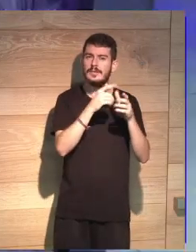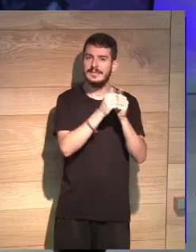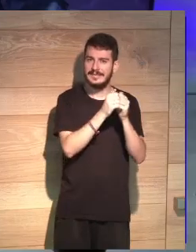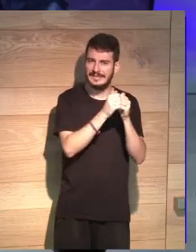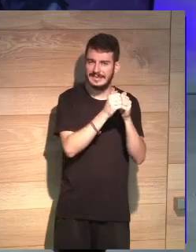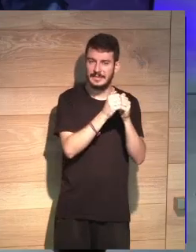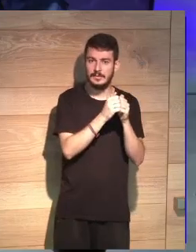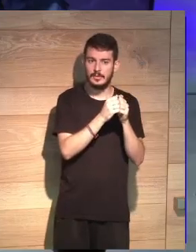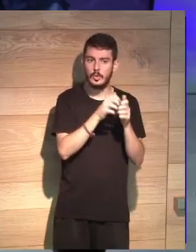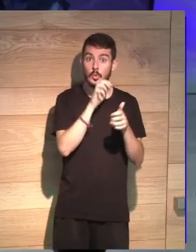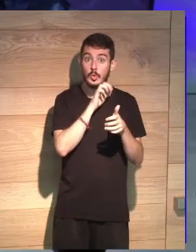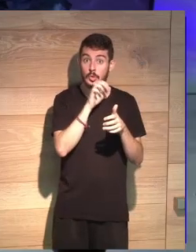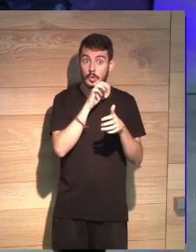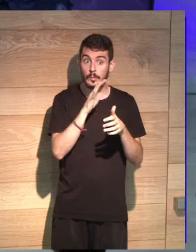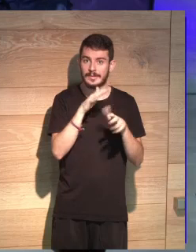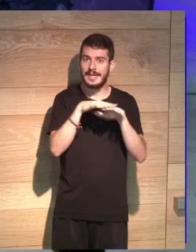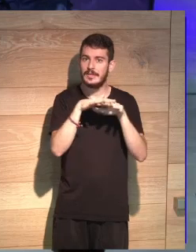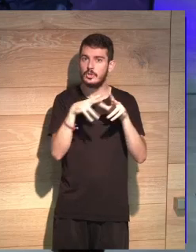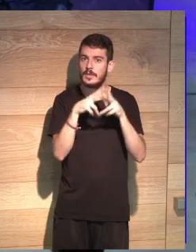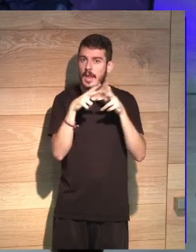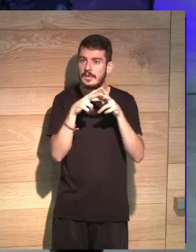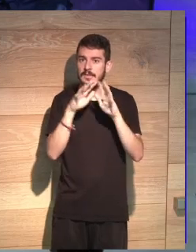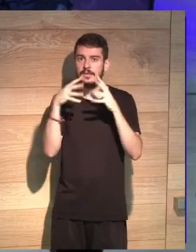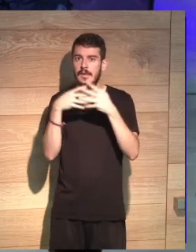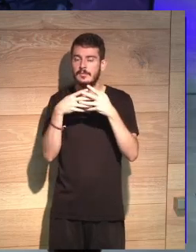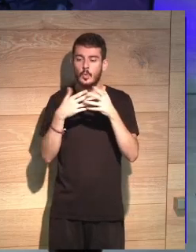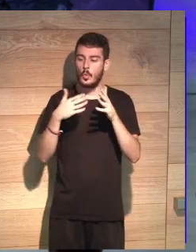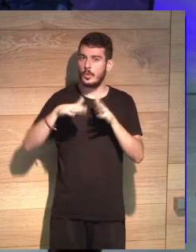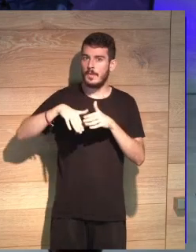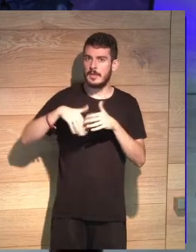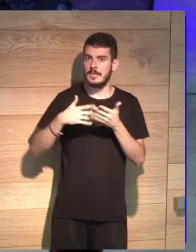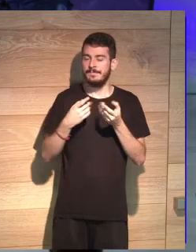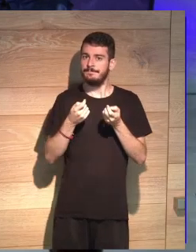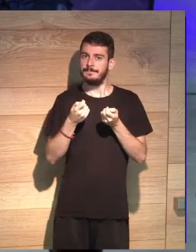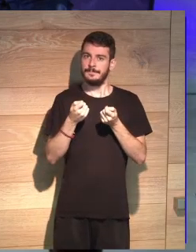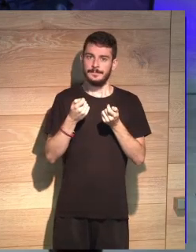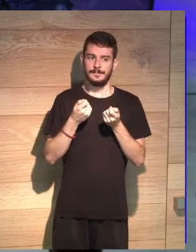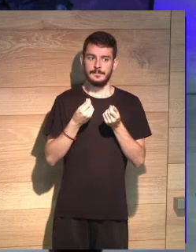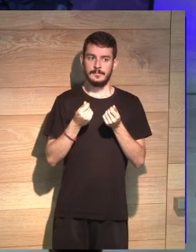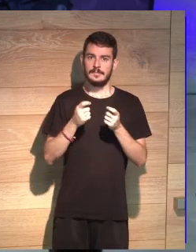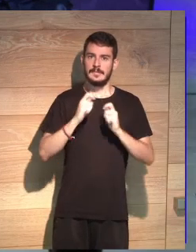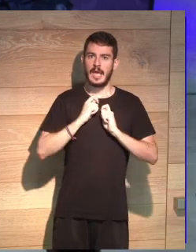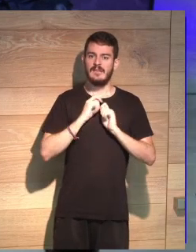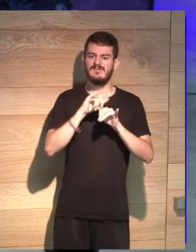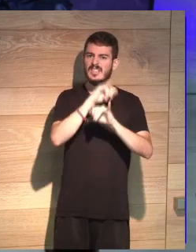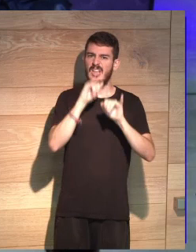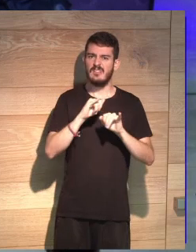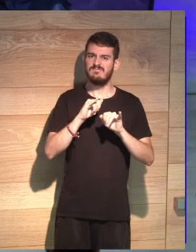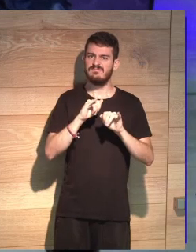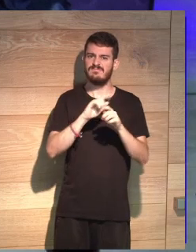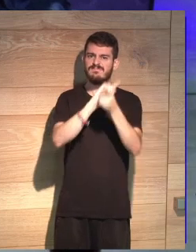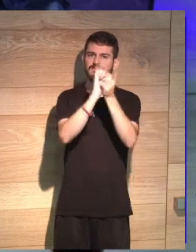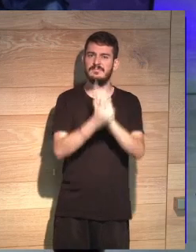they use the internet, but also there's a lot of gaming there, and social media and the internet are making